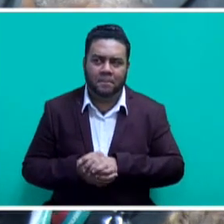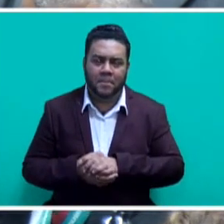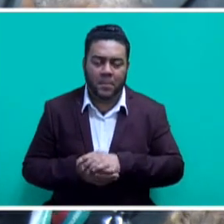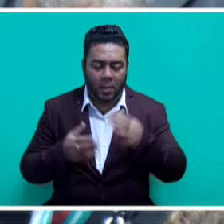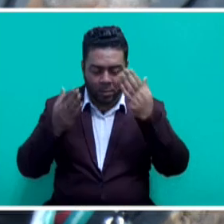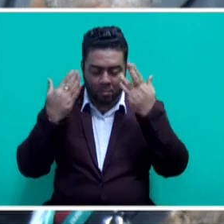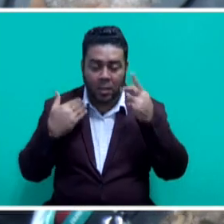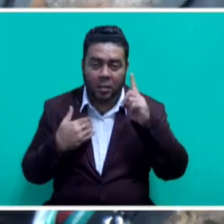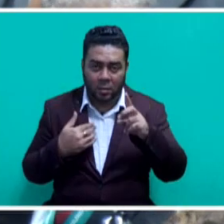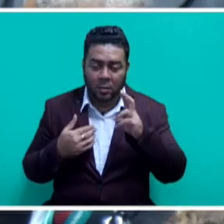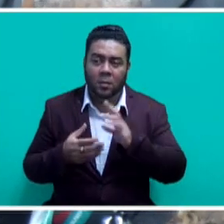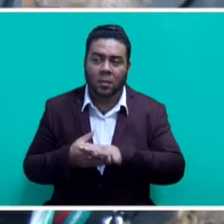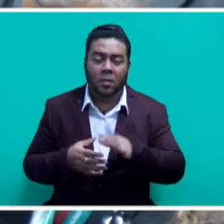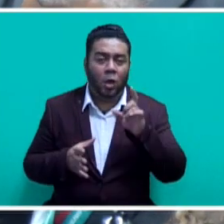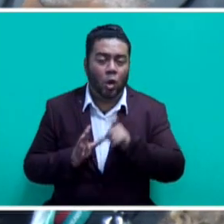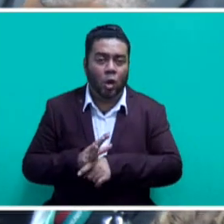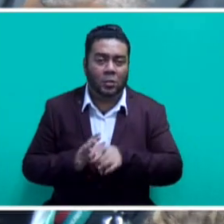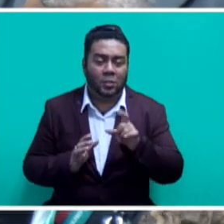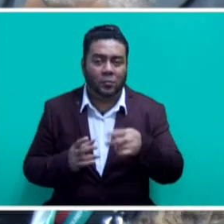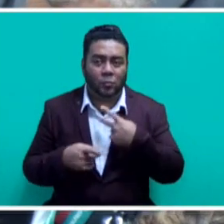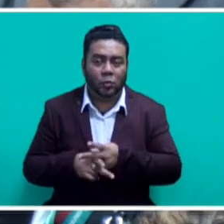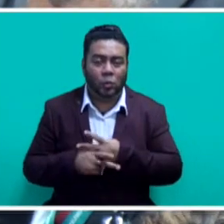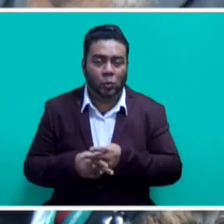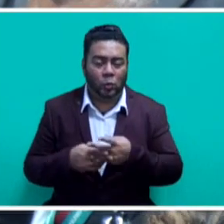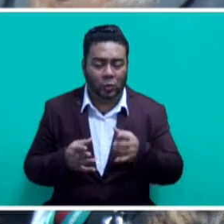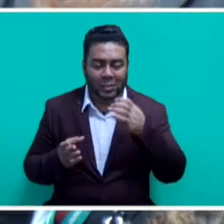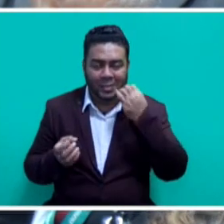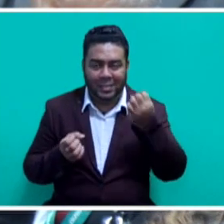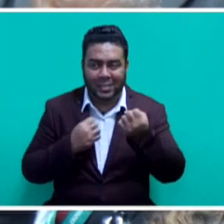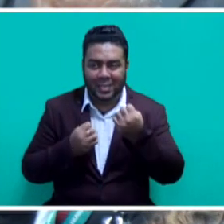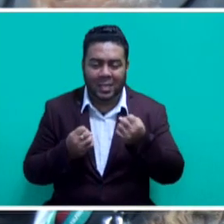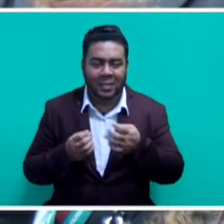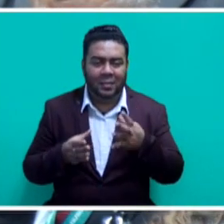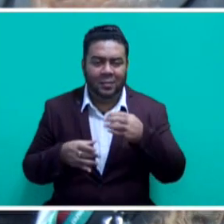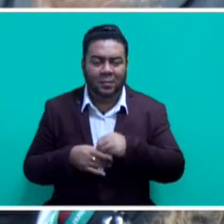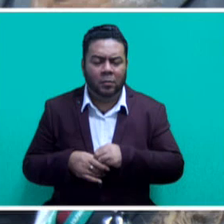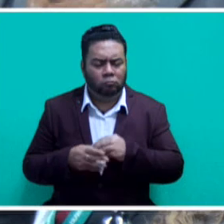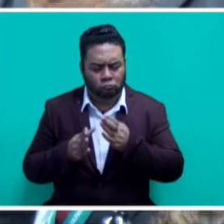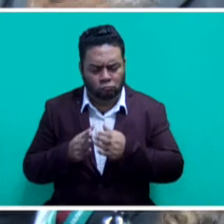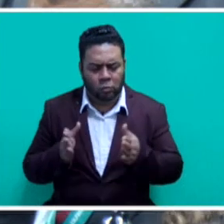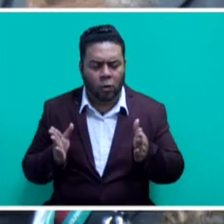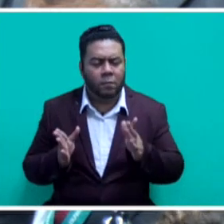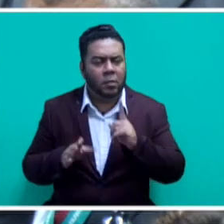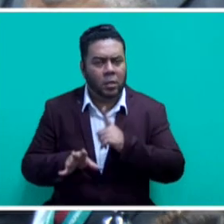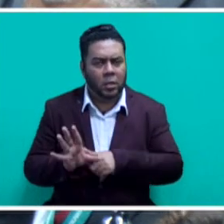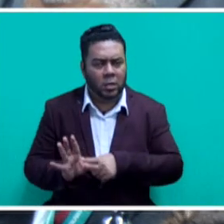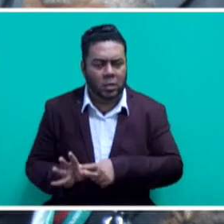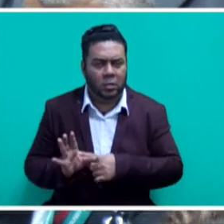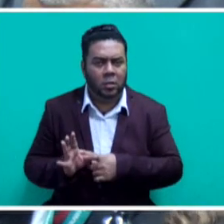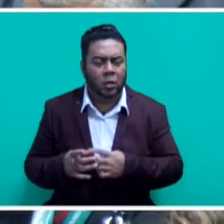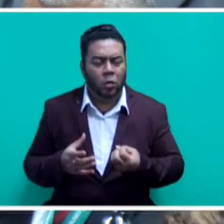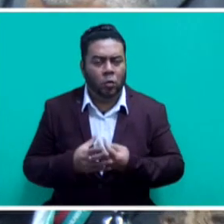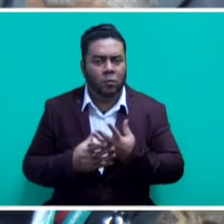Mr. Speaker, the cost of producing cane has increased significantly over the years, and the growers are relying on